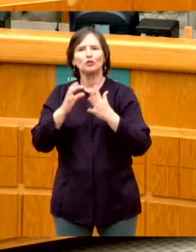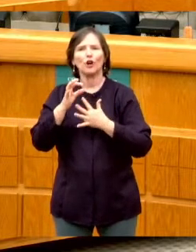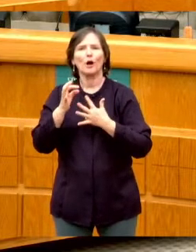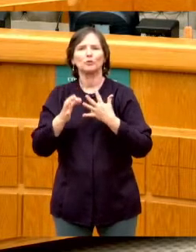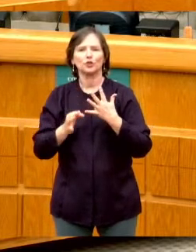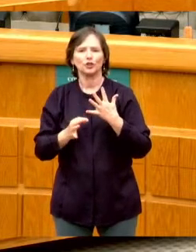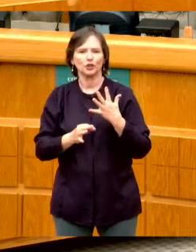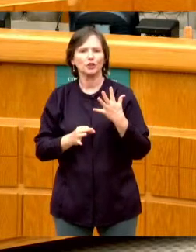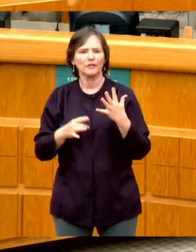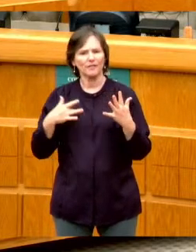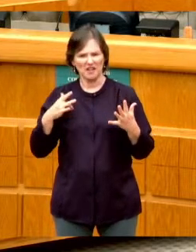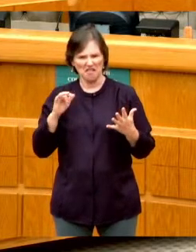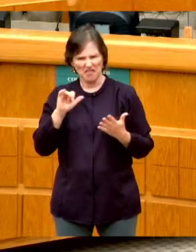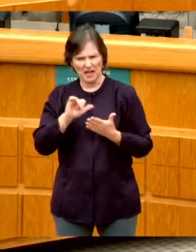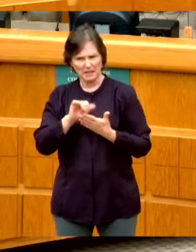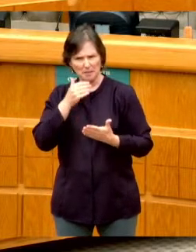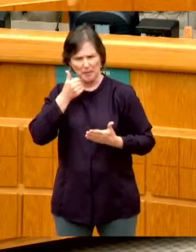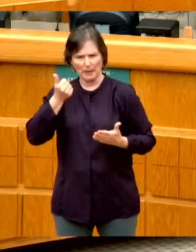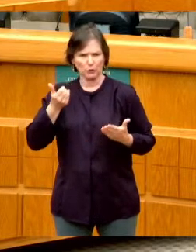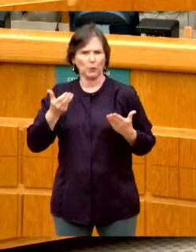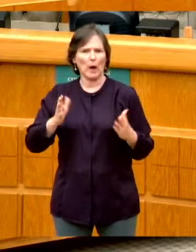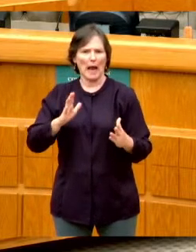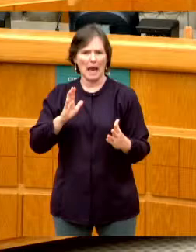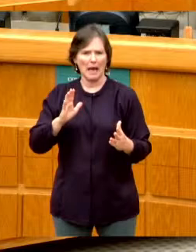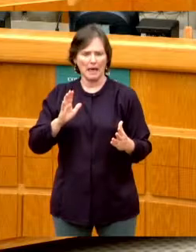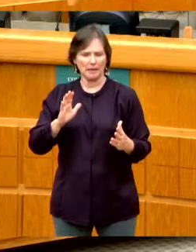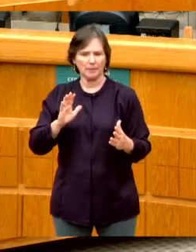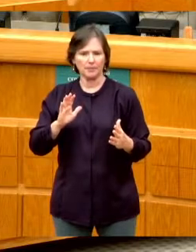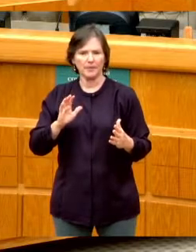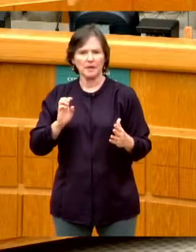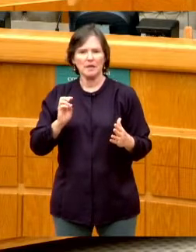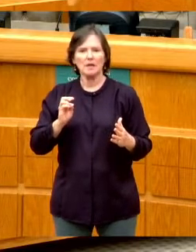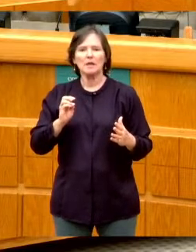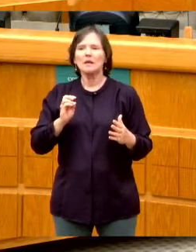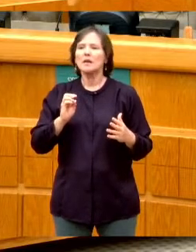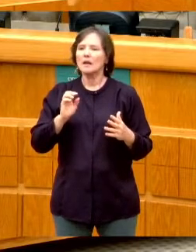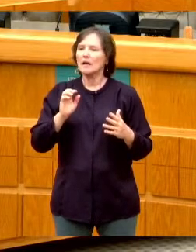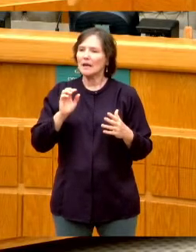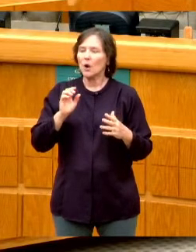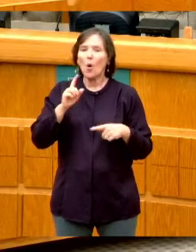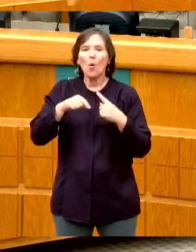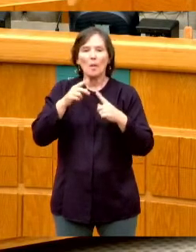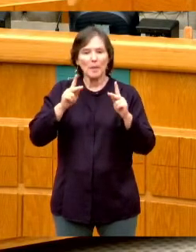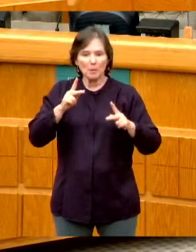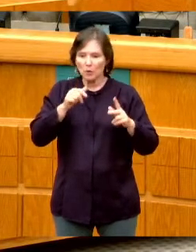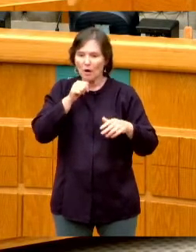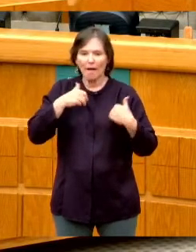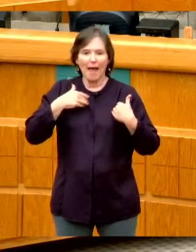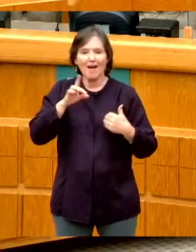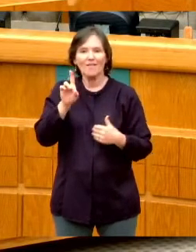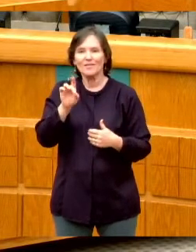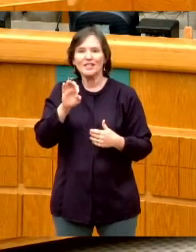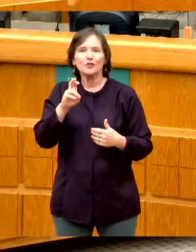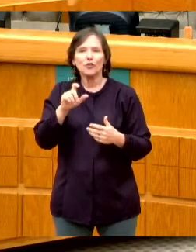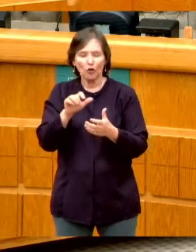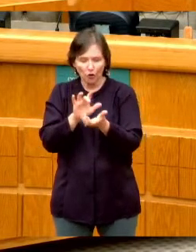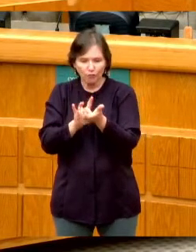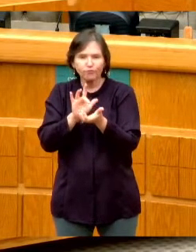this imperfect world that we're living in. So we've been able to bridge the digital divide and serve our community in an equitable